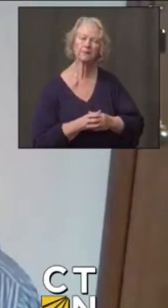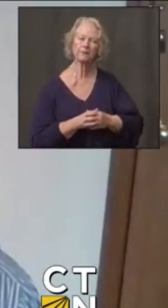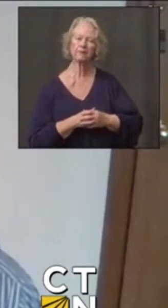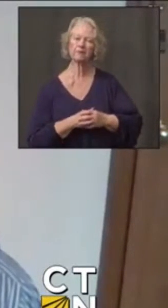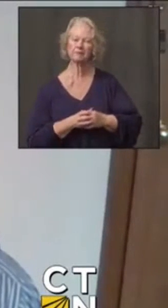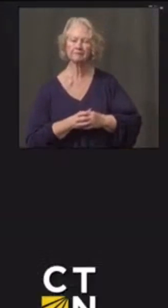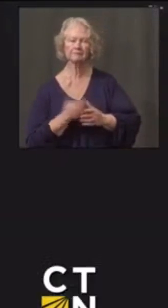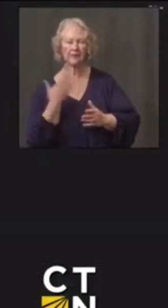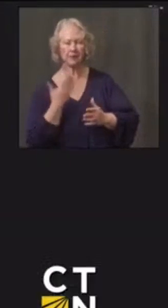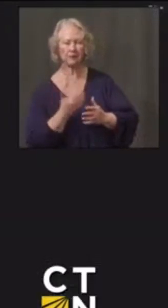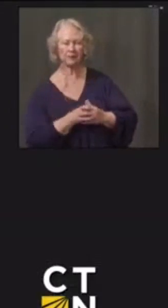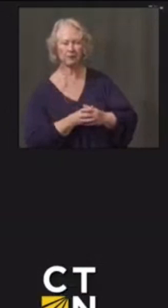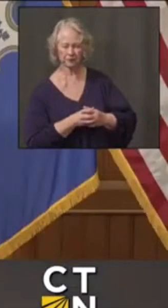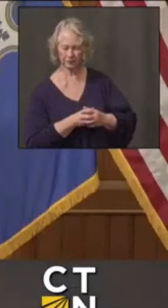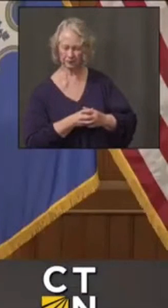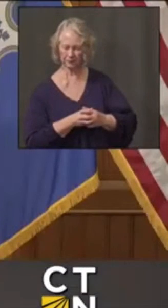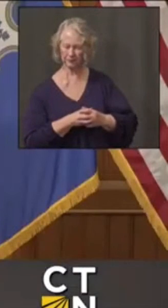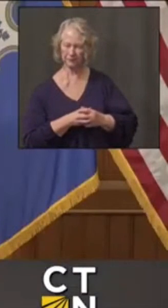Thank you.